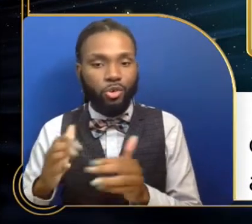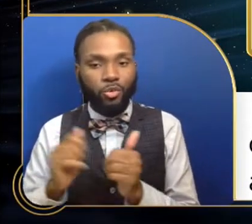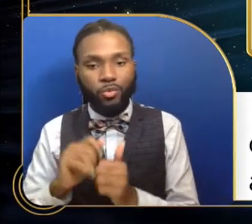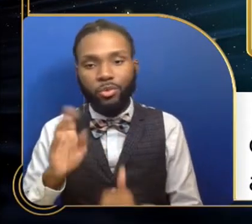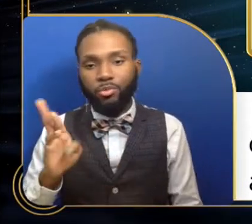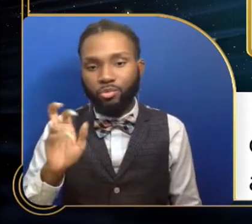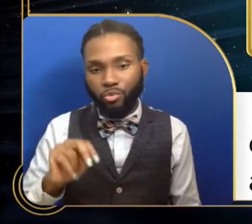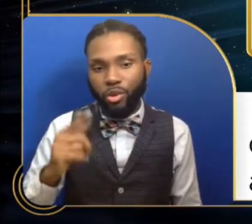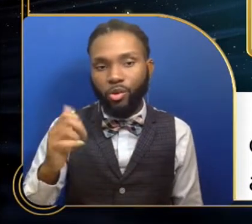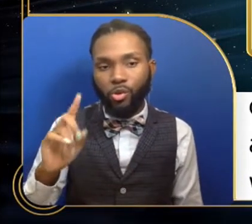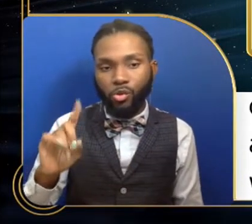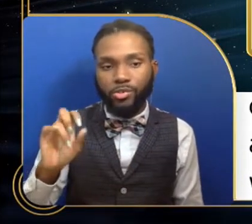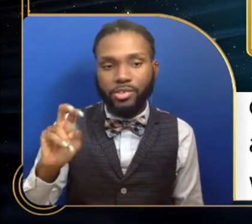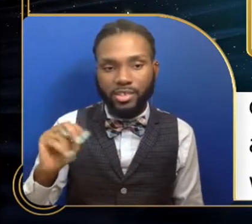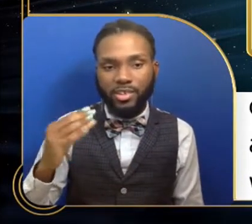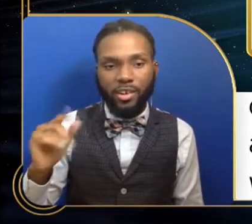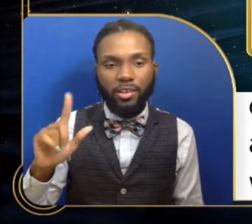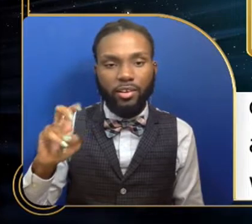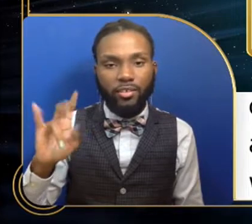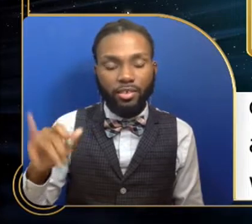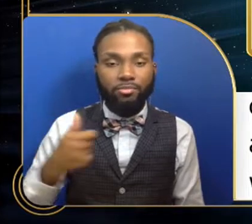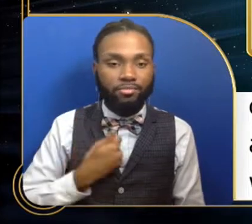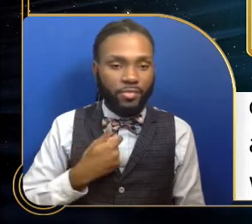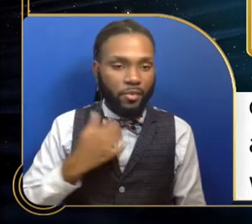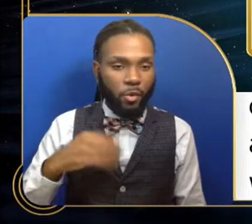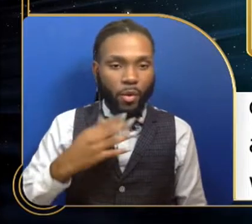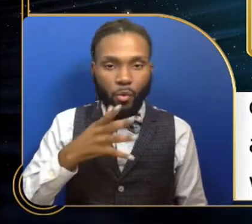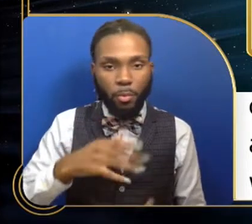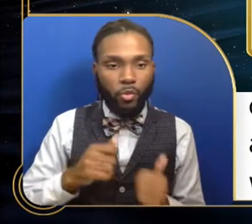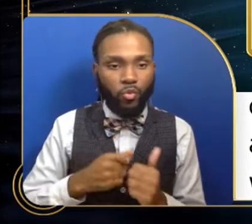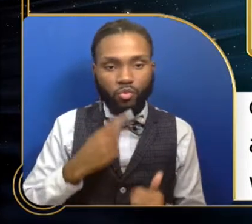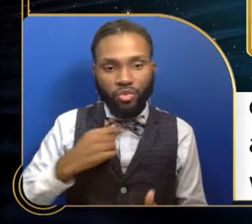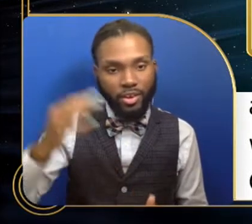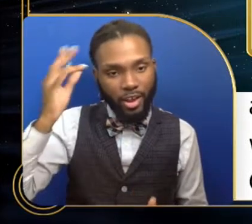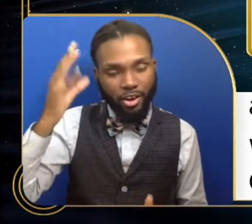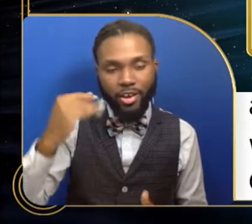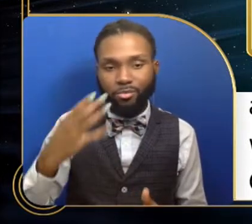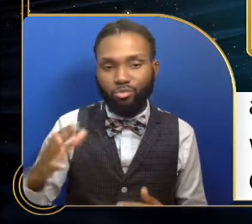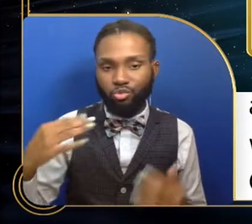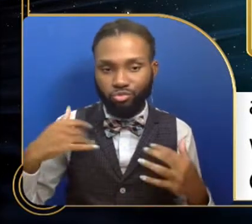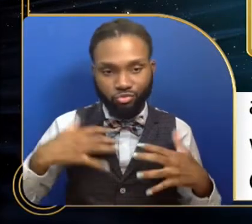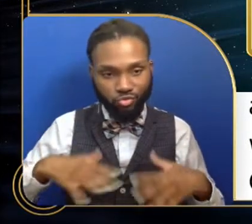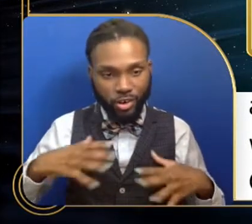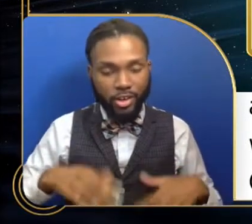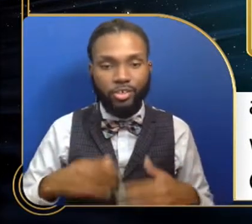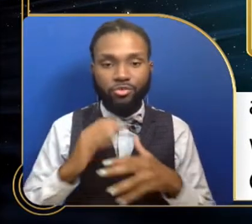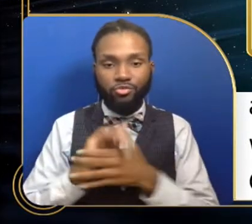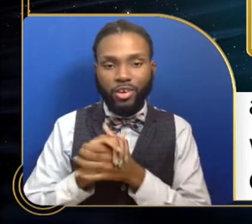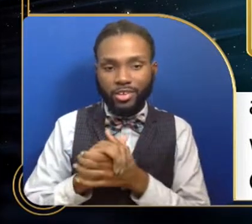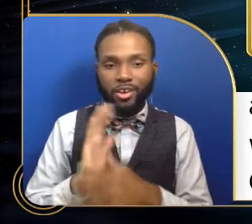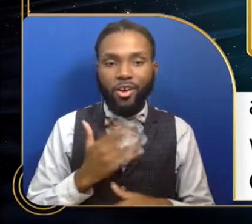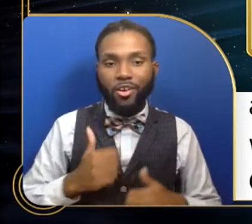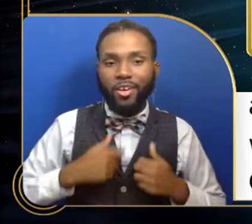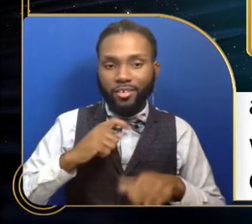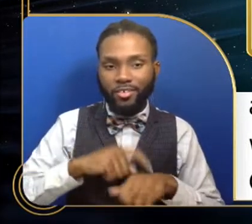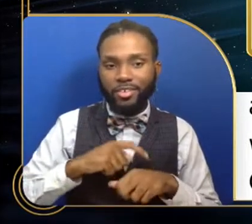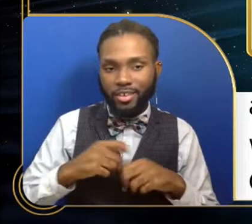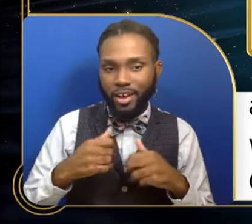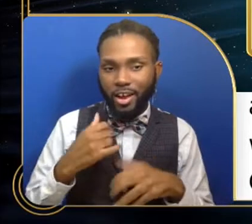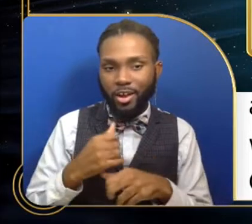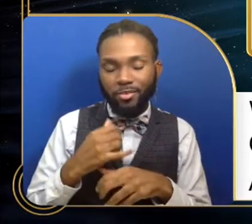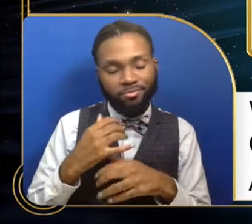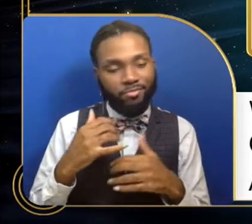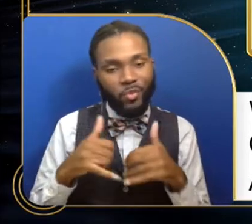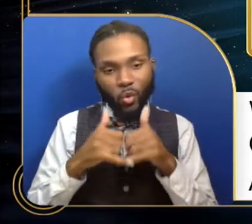red hair wearing a royal blue dress. Congratulations to our Lifetime Advocacy awardees. Laura and Harvey, I couldn't be more